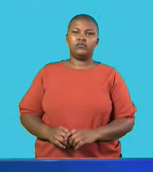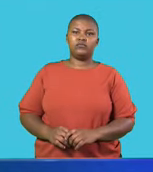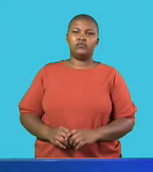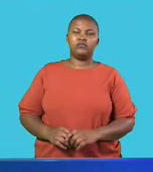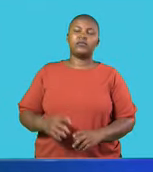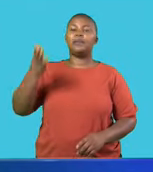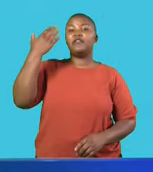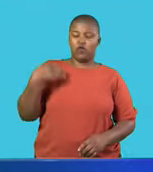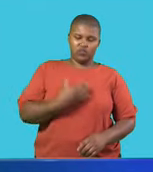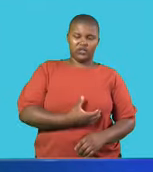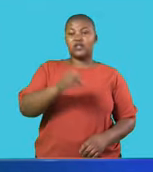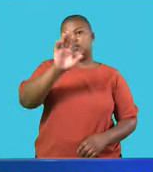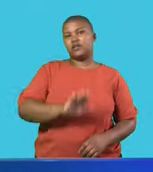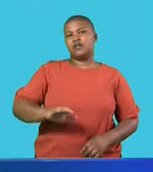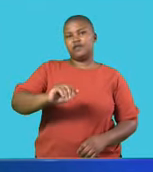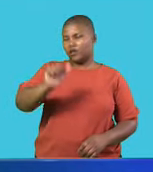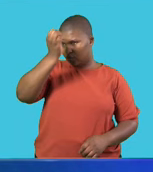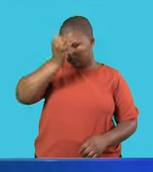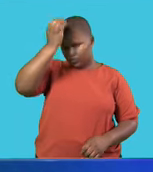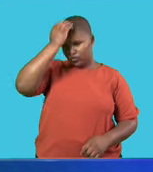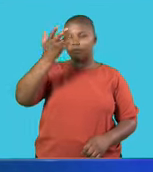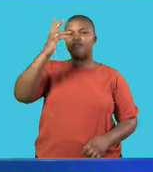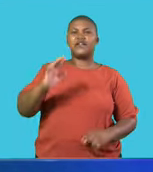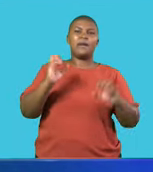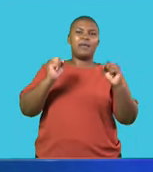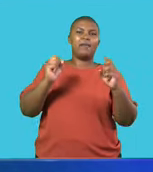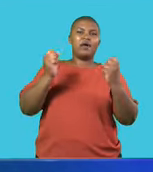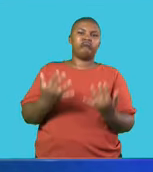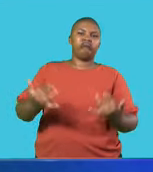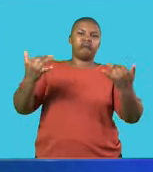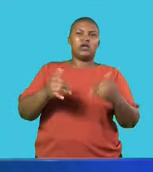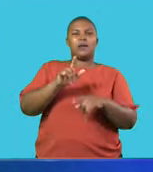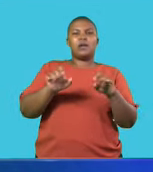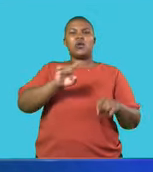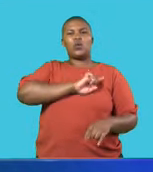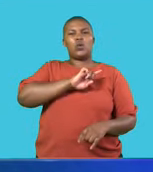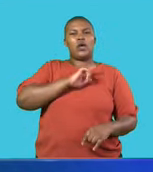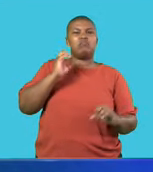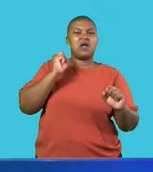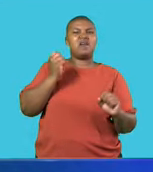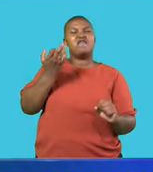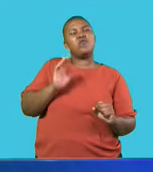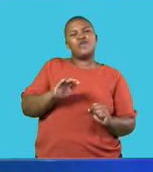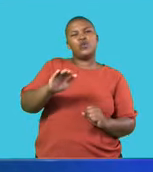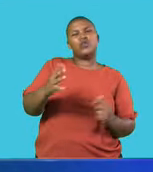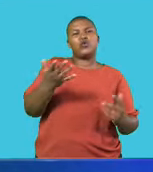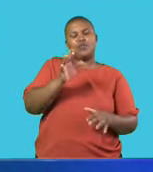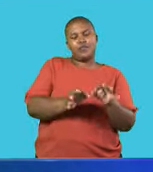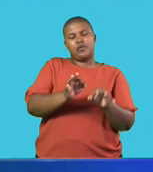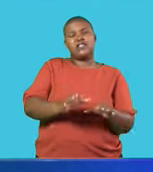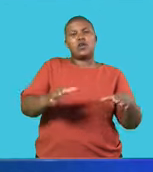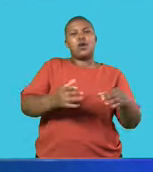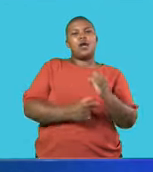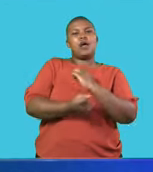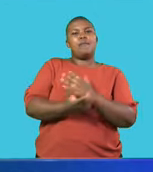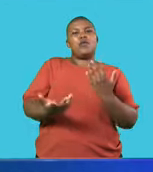Owayesakuba ngumongameli woMzantsi Afrika uJacob Zuma uthethe nesizwe malunga nekamva lakhe kwezopolitiko kwikomfa nonondaba ebebanjelwe